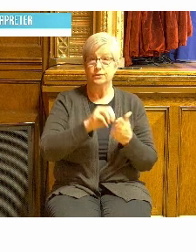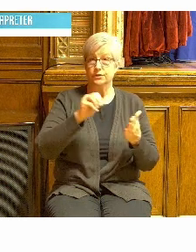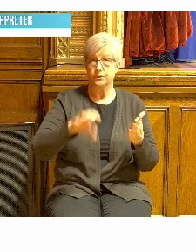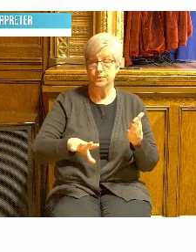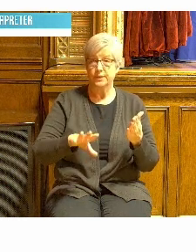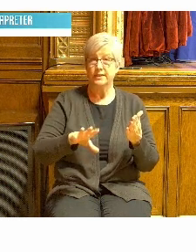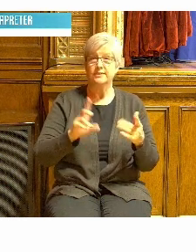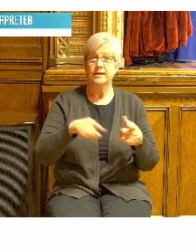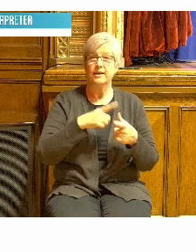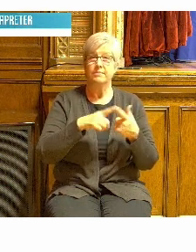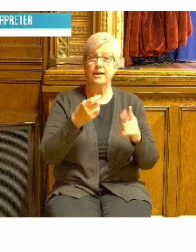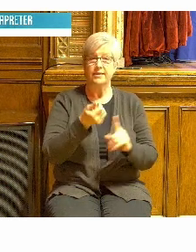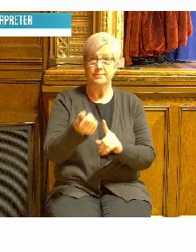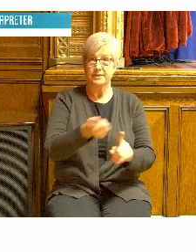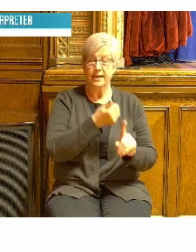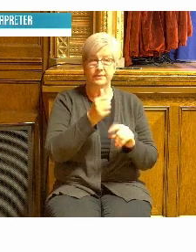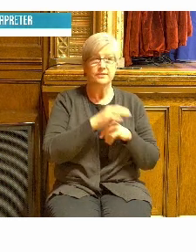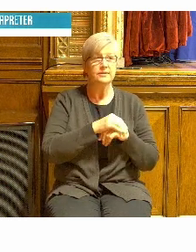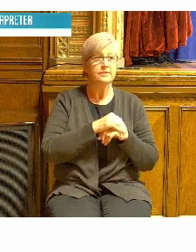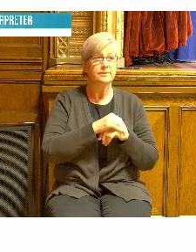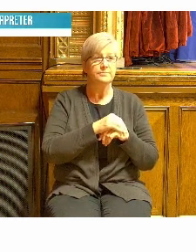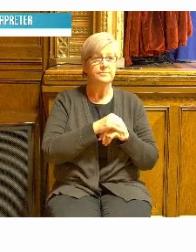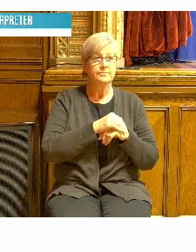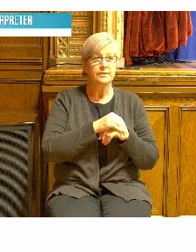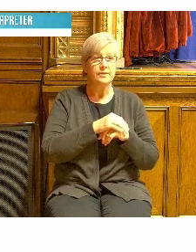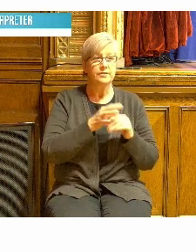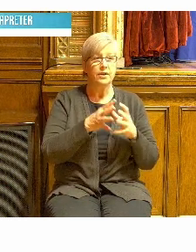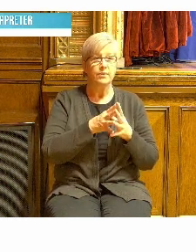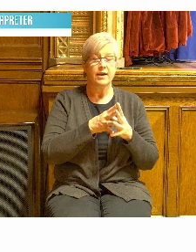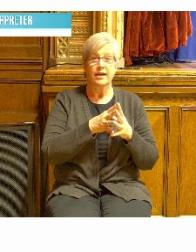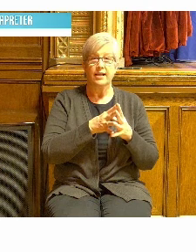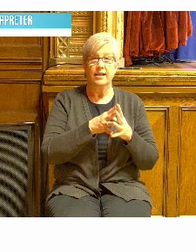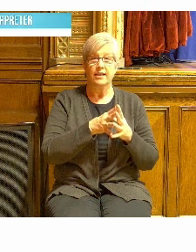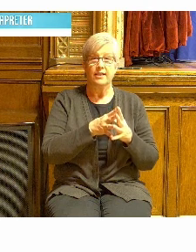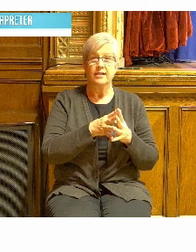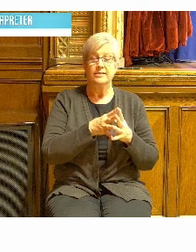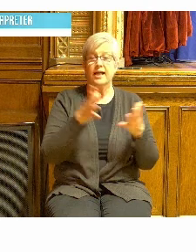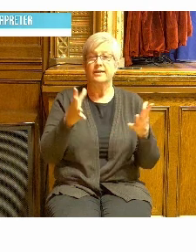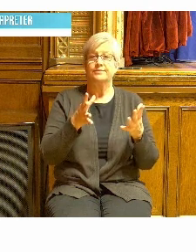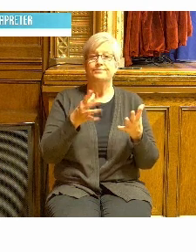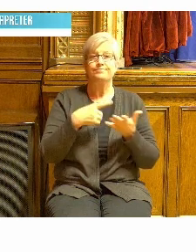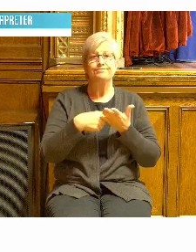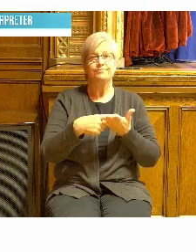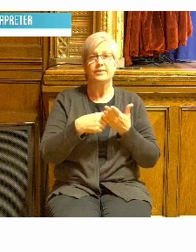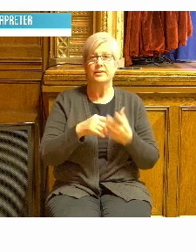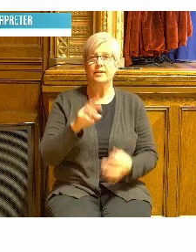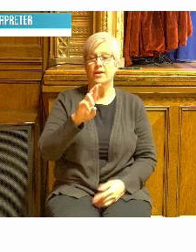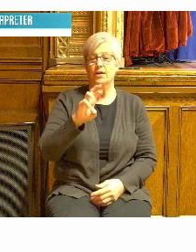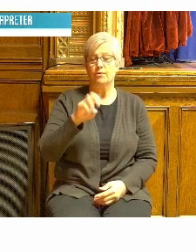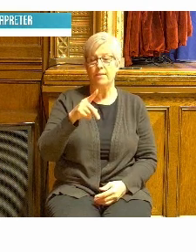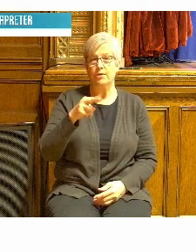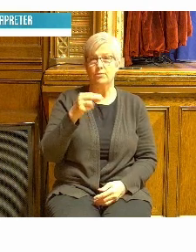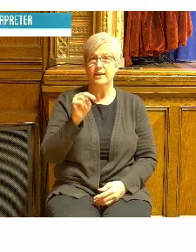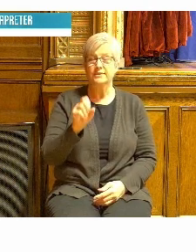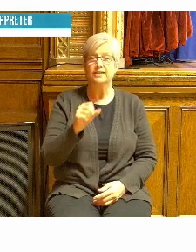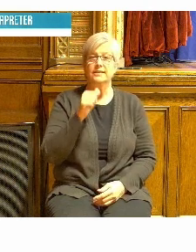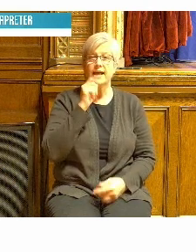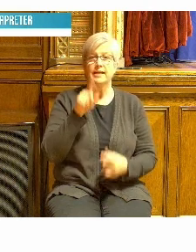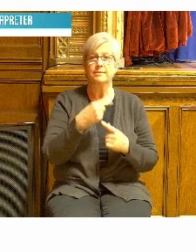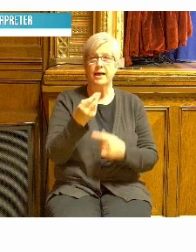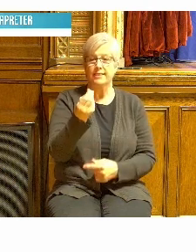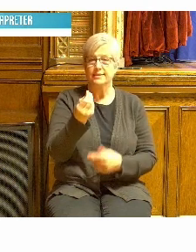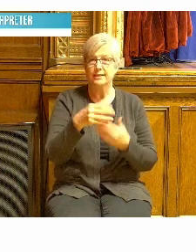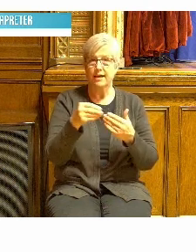students about themselves. So a lot of this, reparations is not just about the